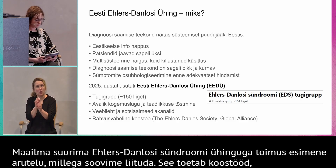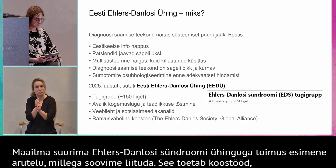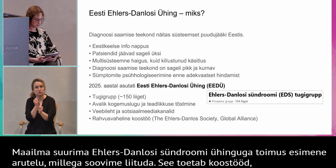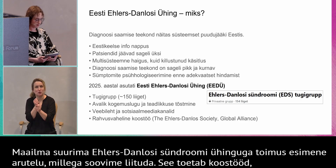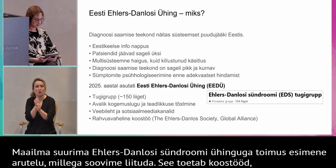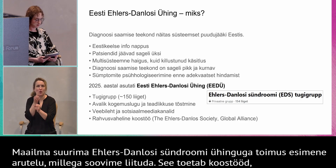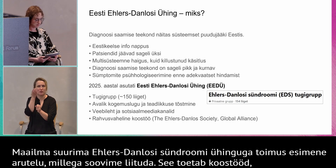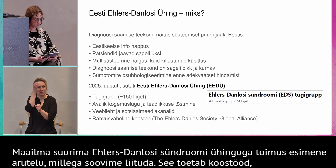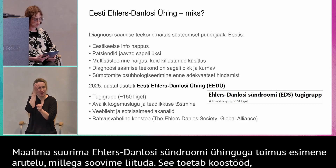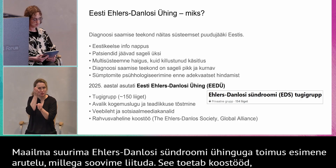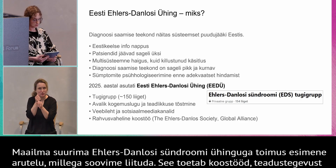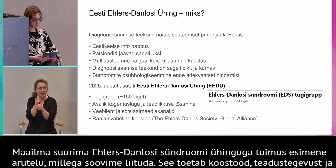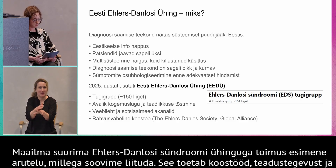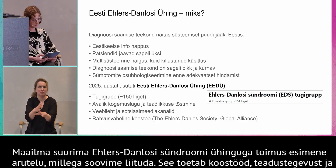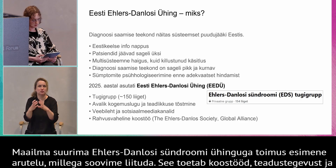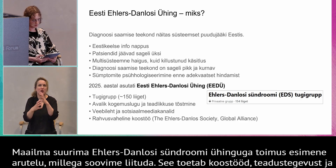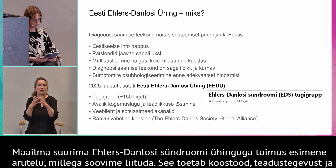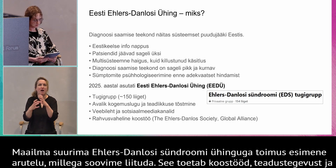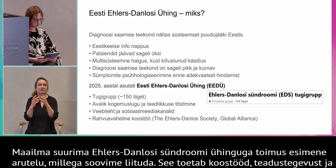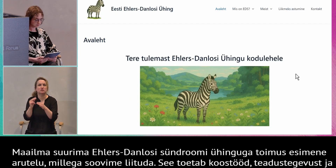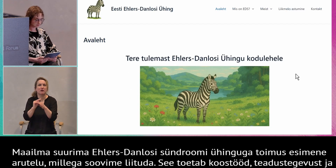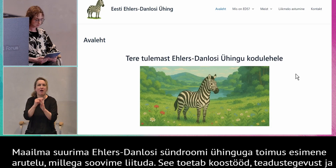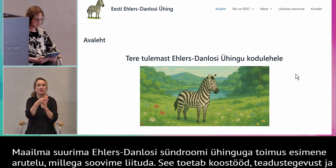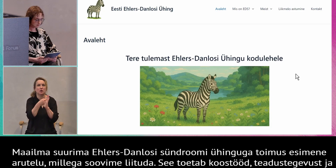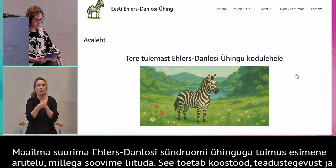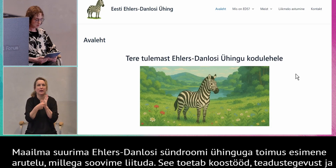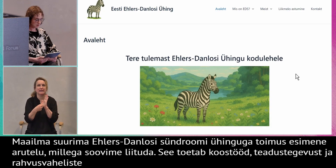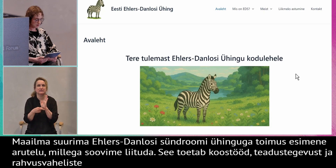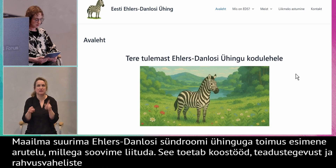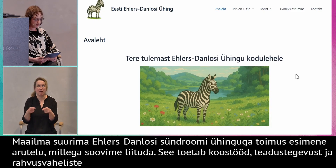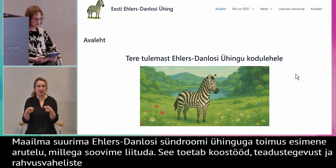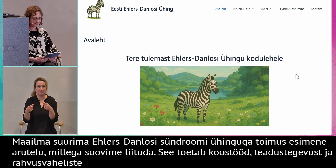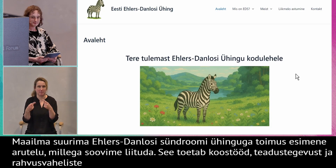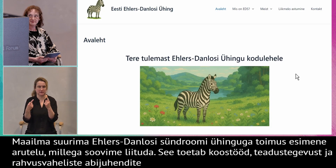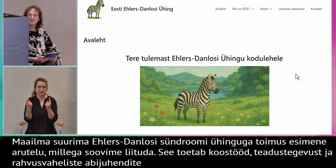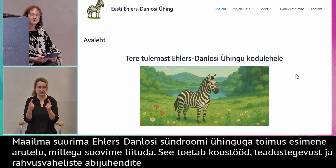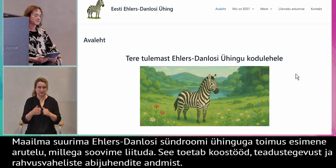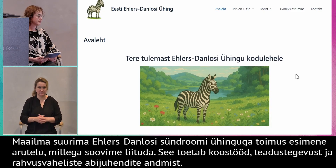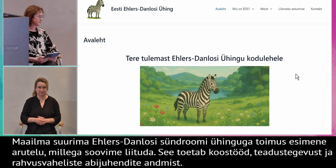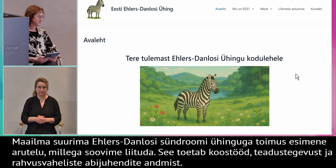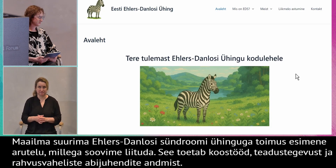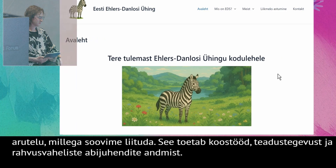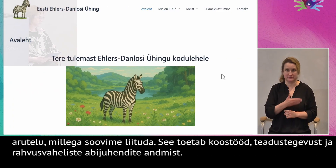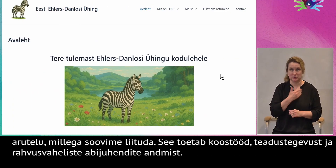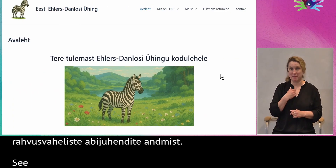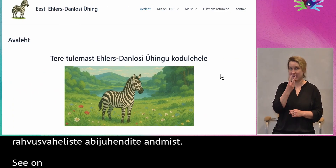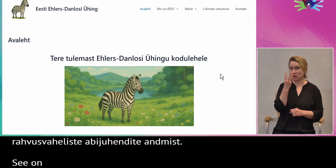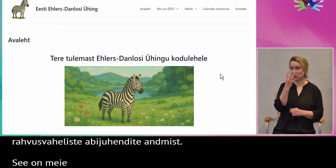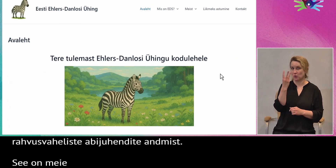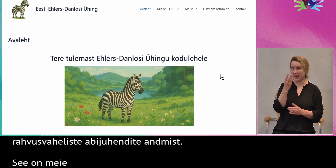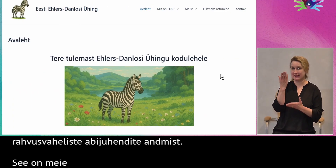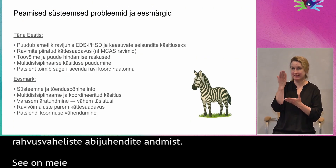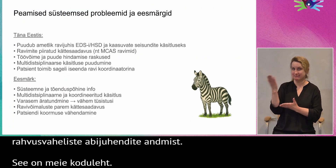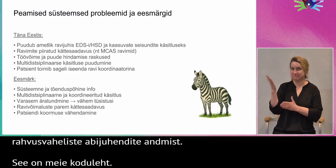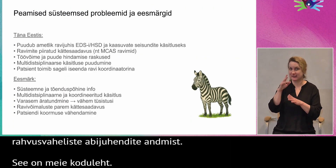network that supports R&D and developing of international treatment guidelines. So here you